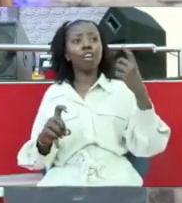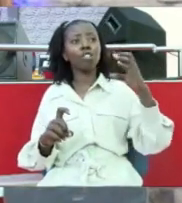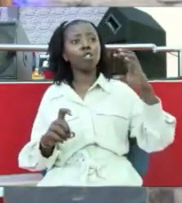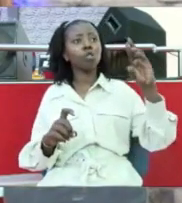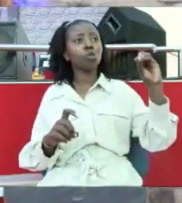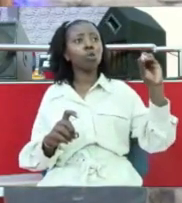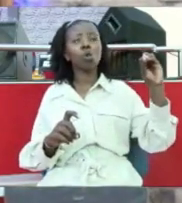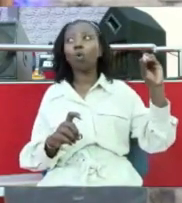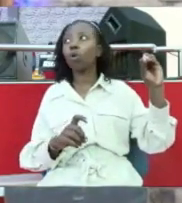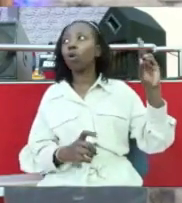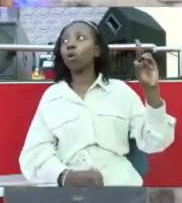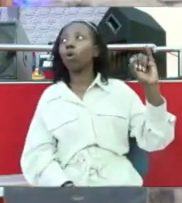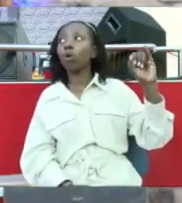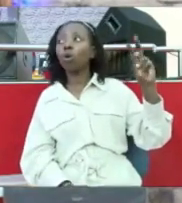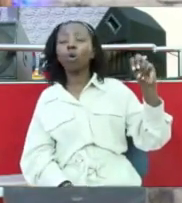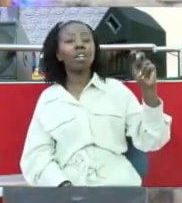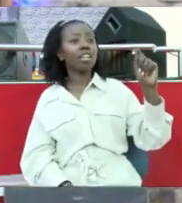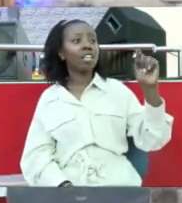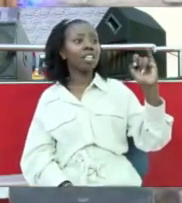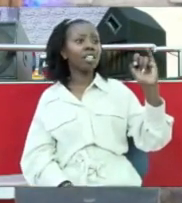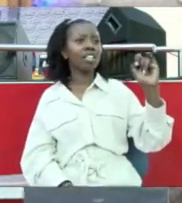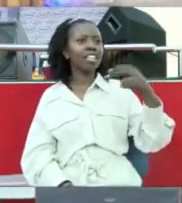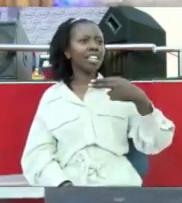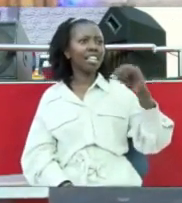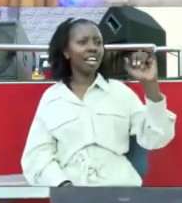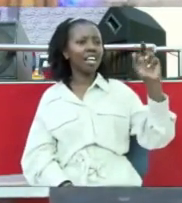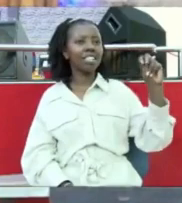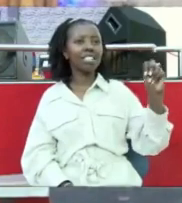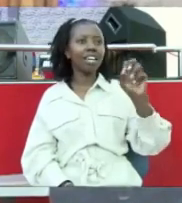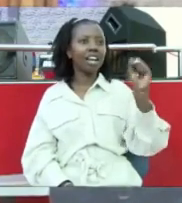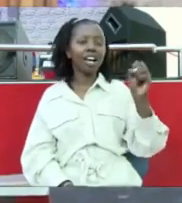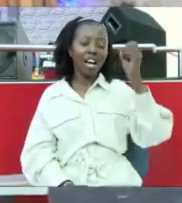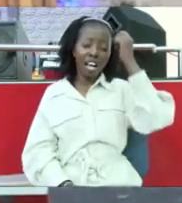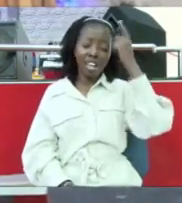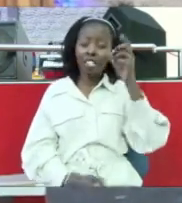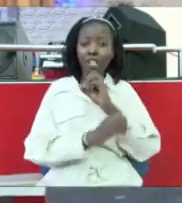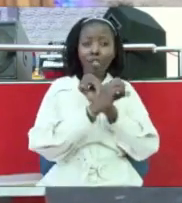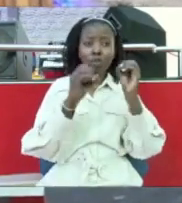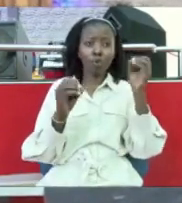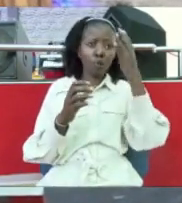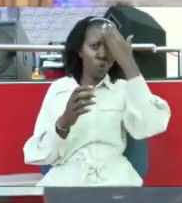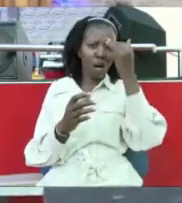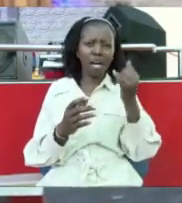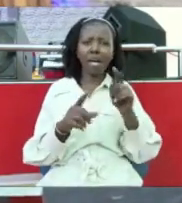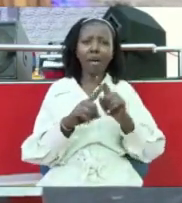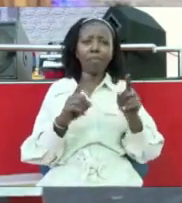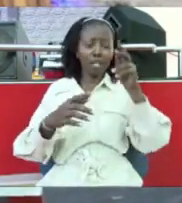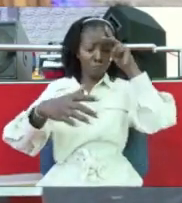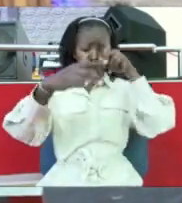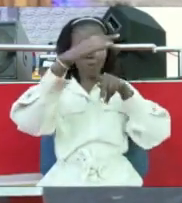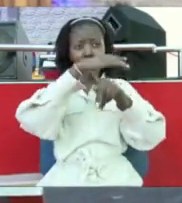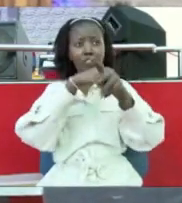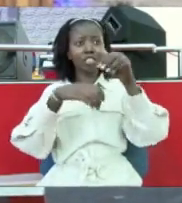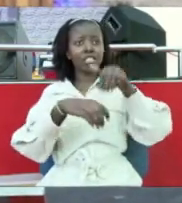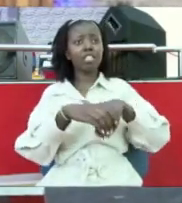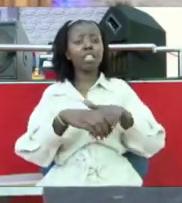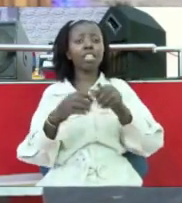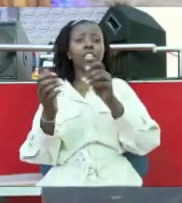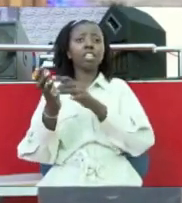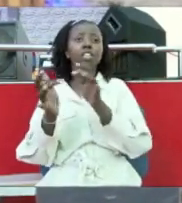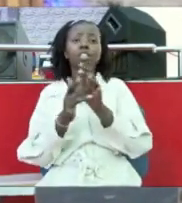it. Ukisoma Wakorintho wa kwanza hutaelewa. But it was a prophecy that was given in the book of Acts. Lakini unabii ule ulitolewa katika Matendo ya Mitume. Chapter 11